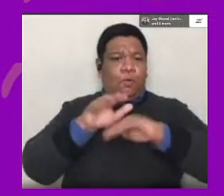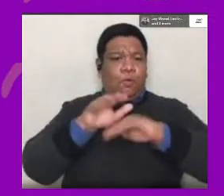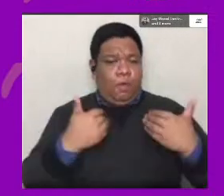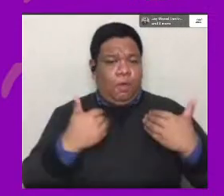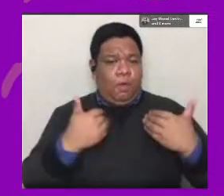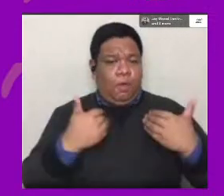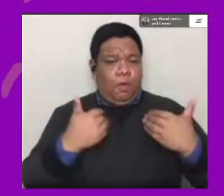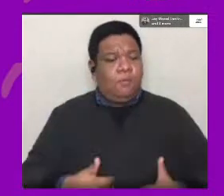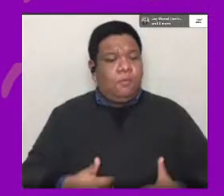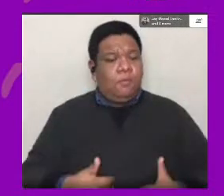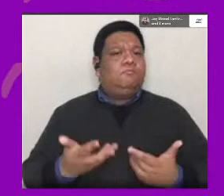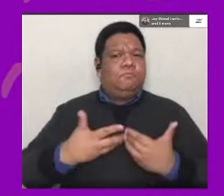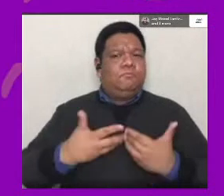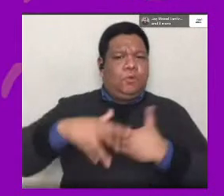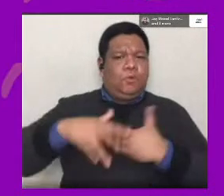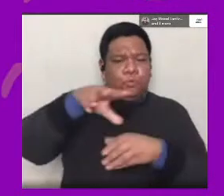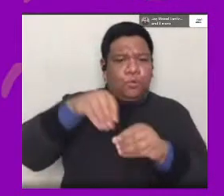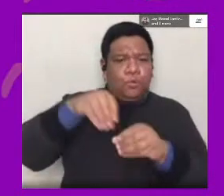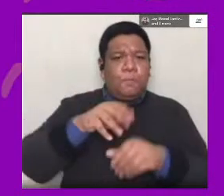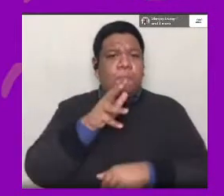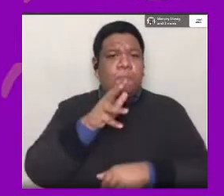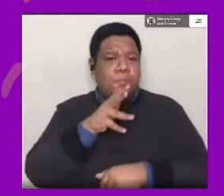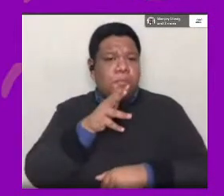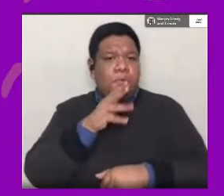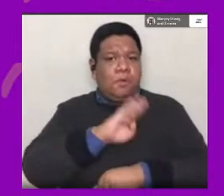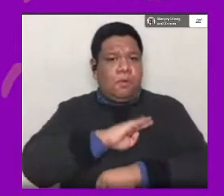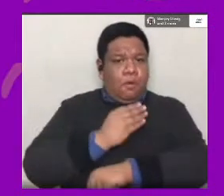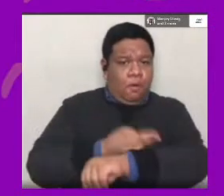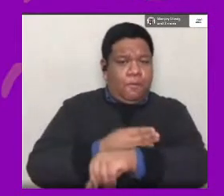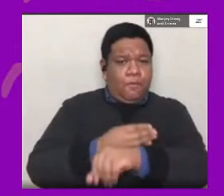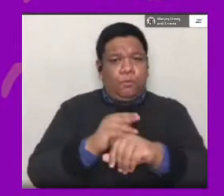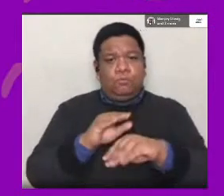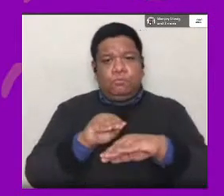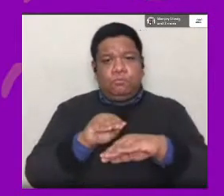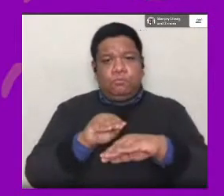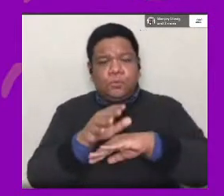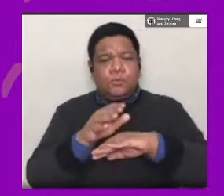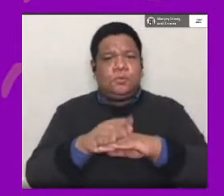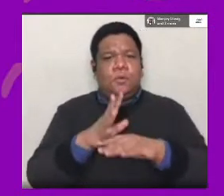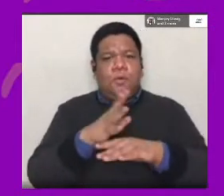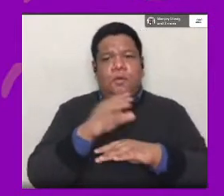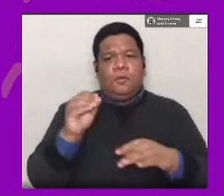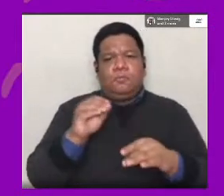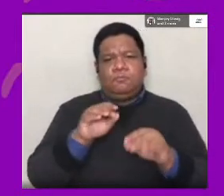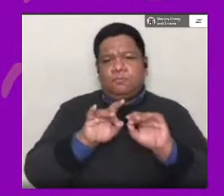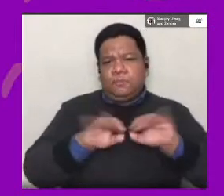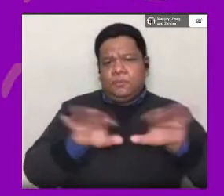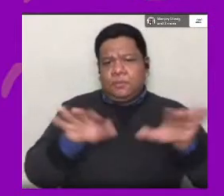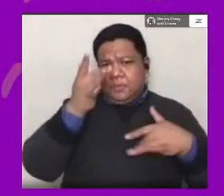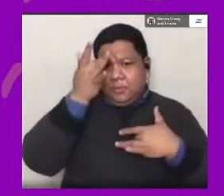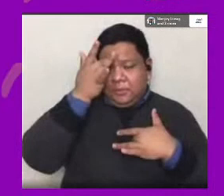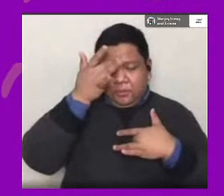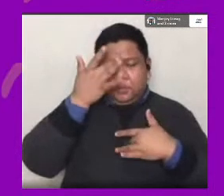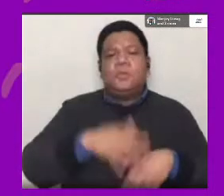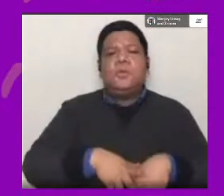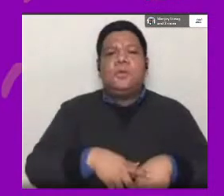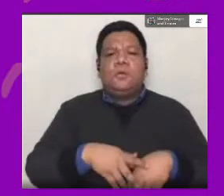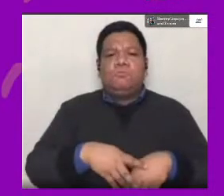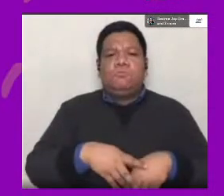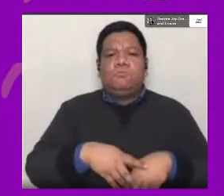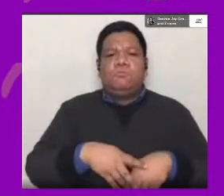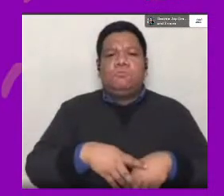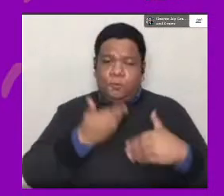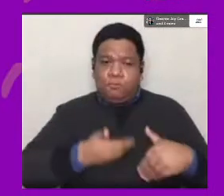child health and nutrition and infectious disease. Thank you very much to the mission for inviting me to talk to everyone today